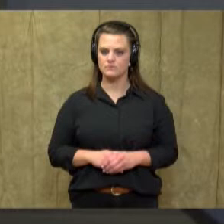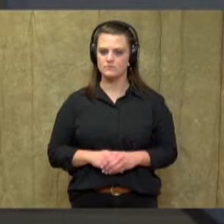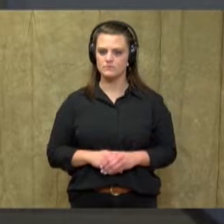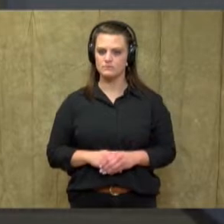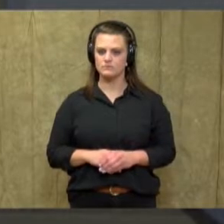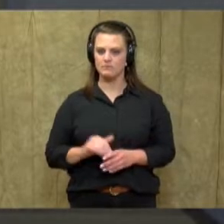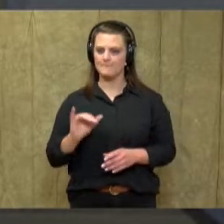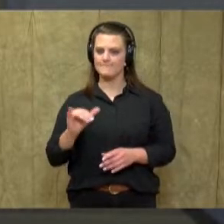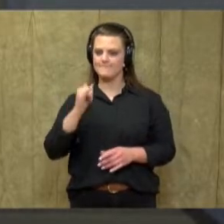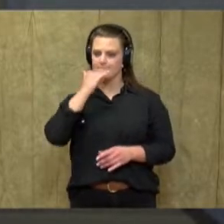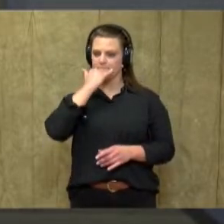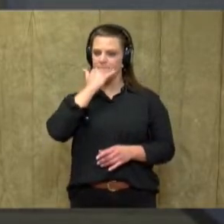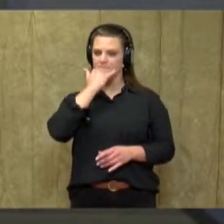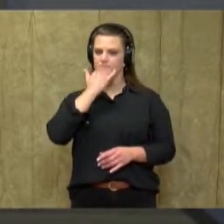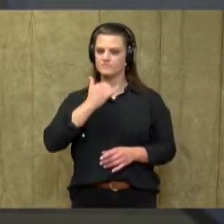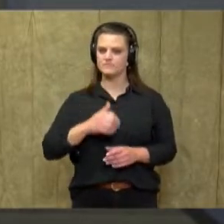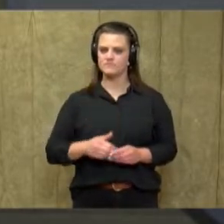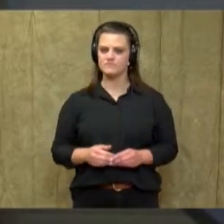Oh.